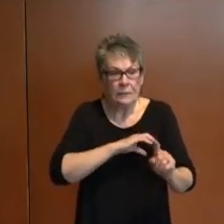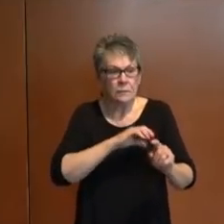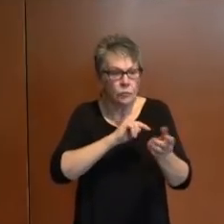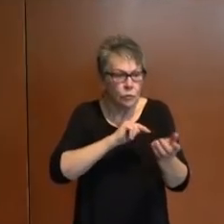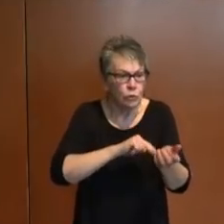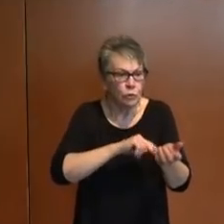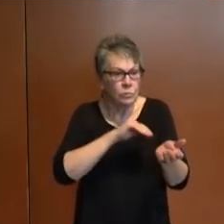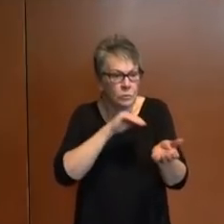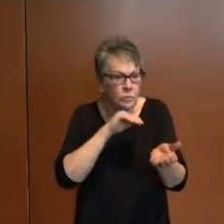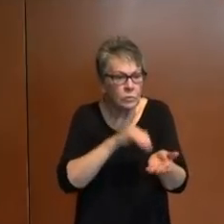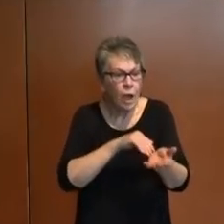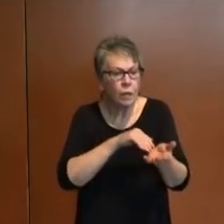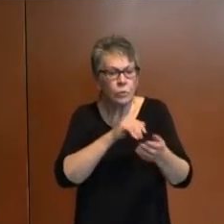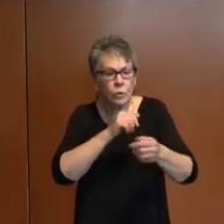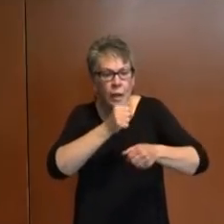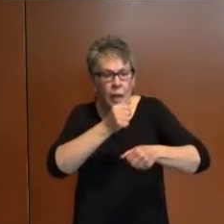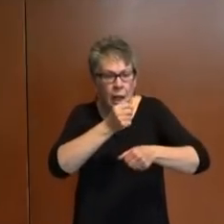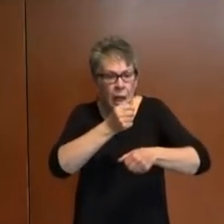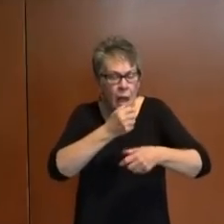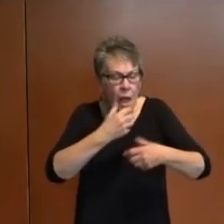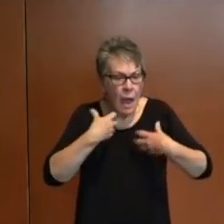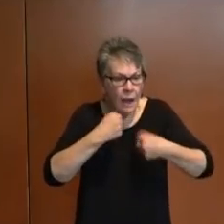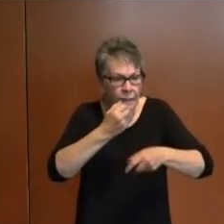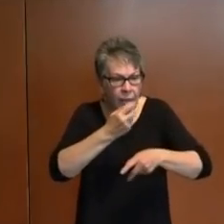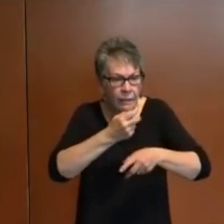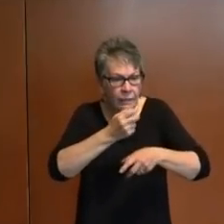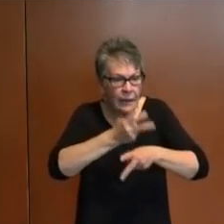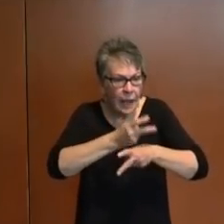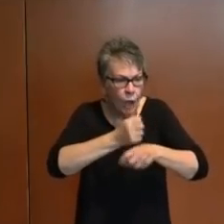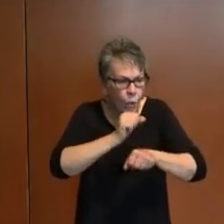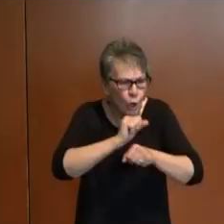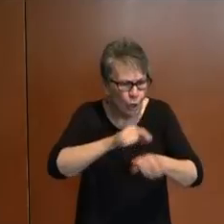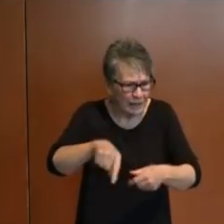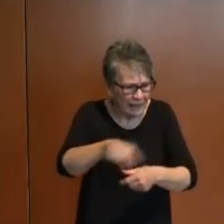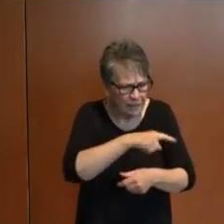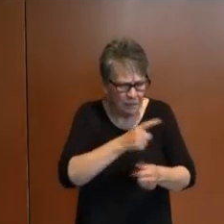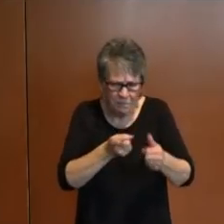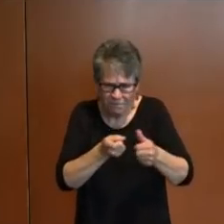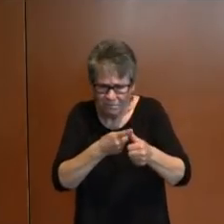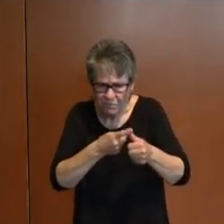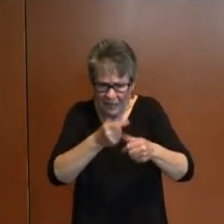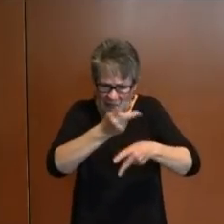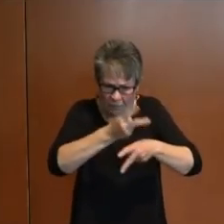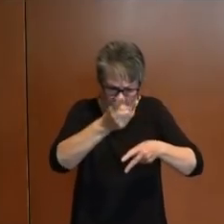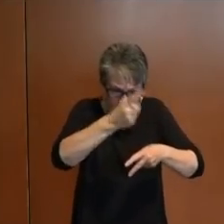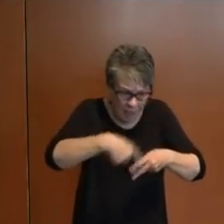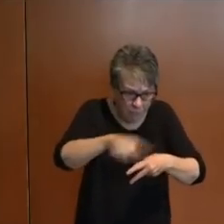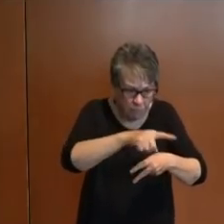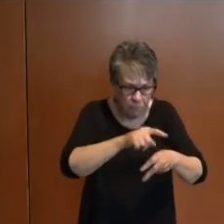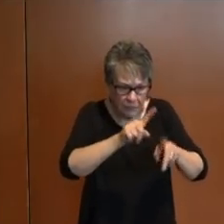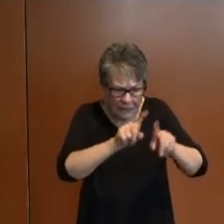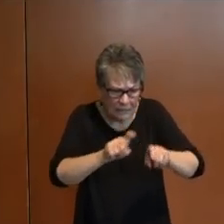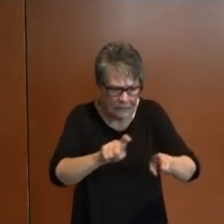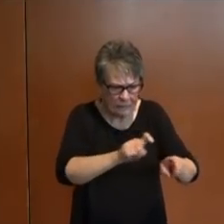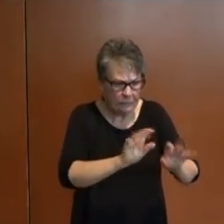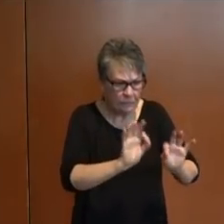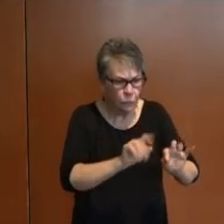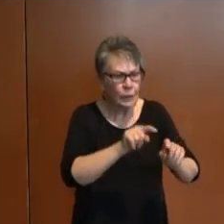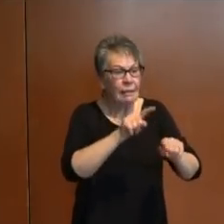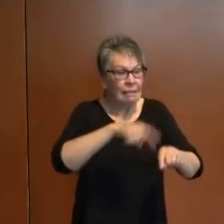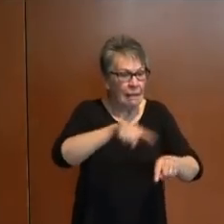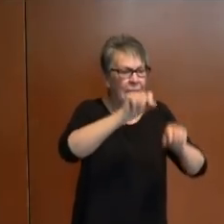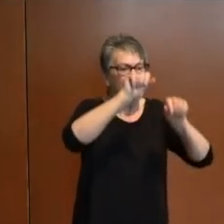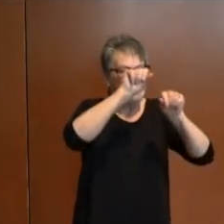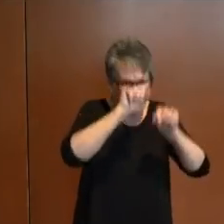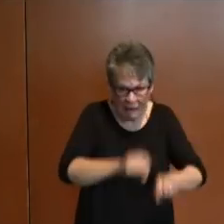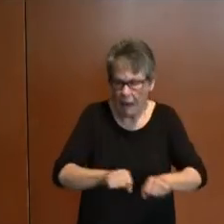that's being done, A, by healthcare workers, and B, by first responders, including going in, breaking things up. Thankfully, we don't have many of those, but